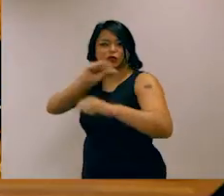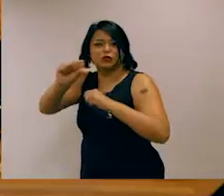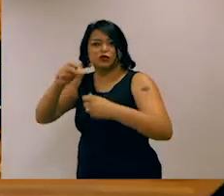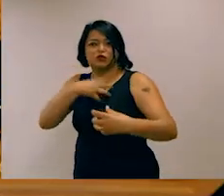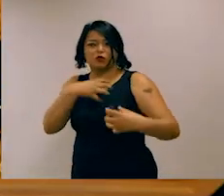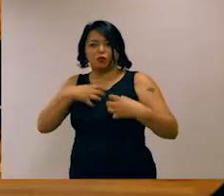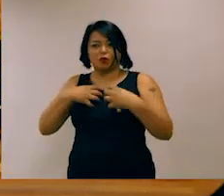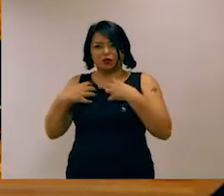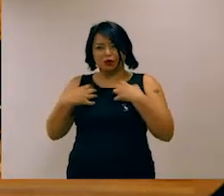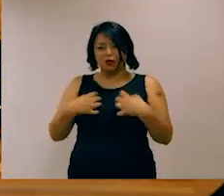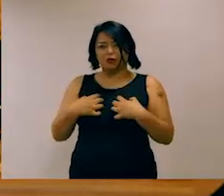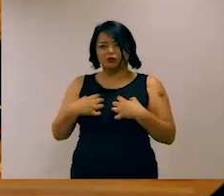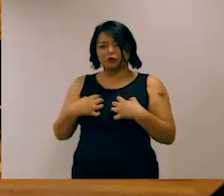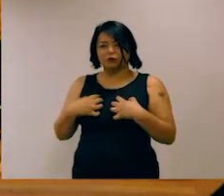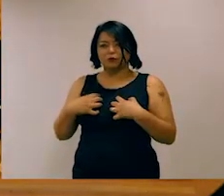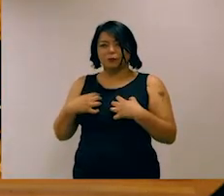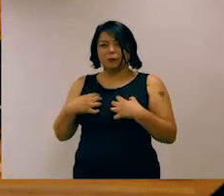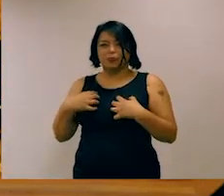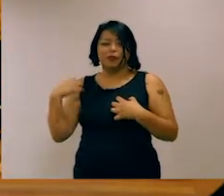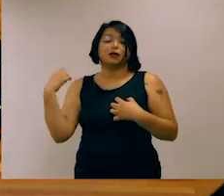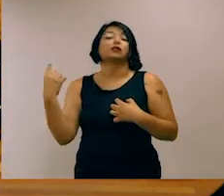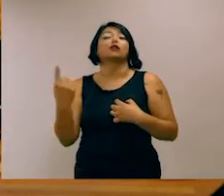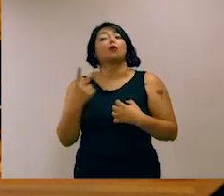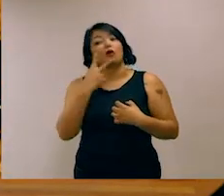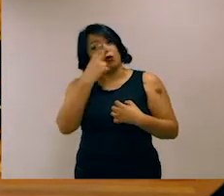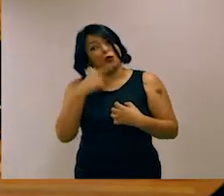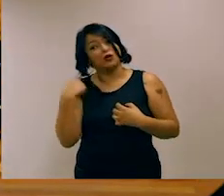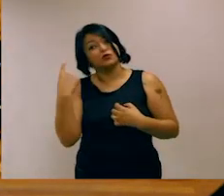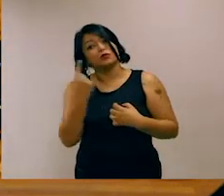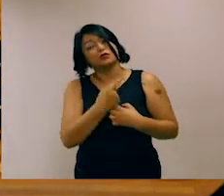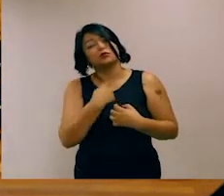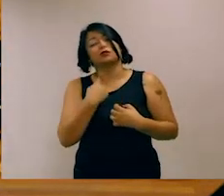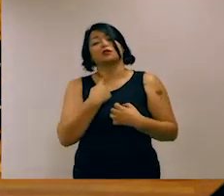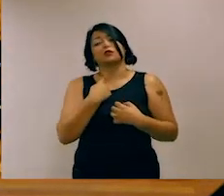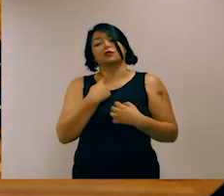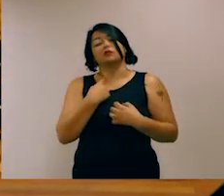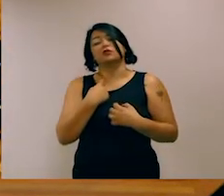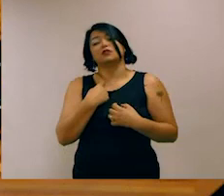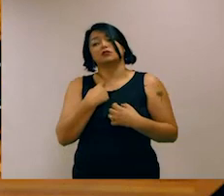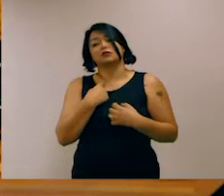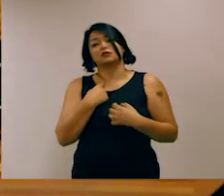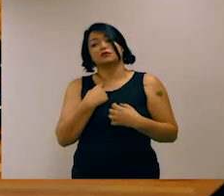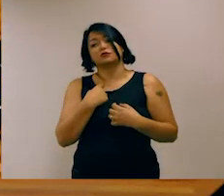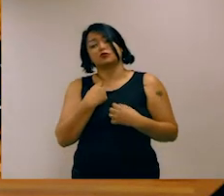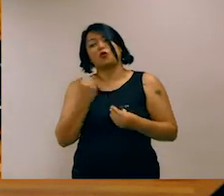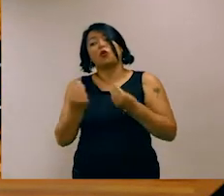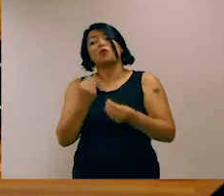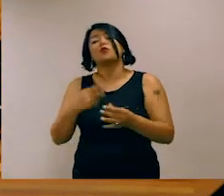this is more more something when you want to prevent people from doing something, I think.